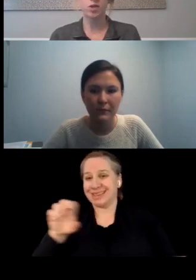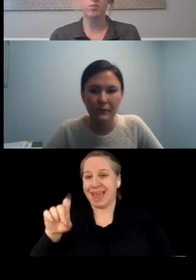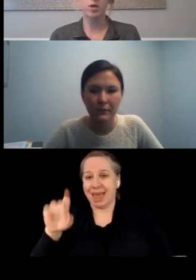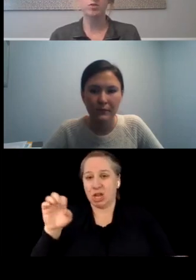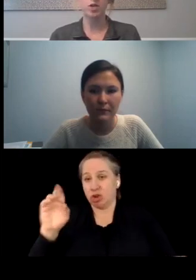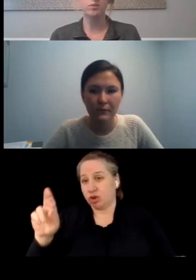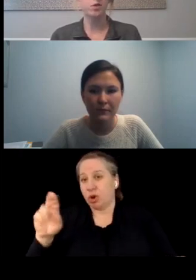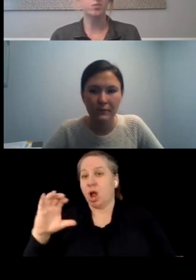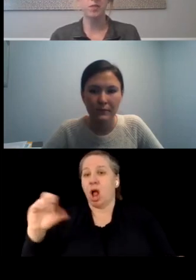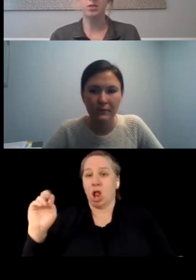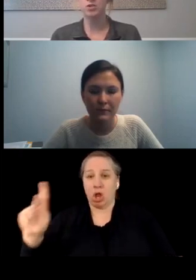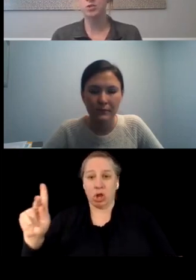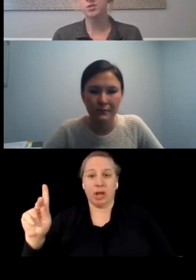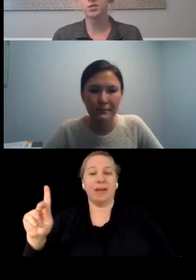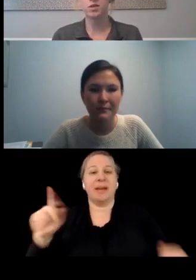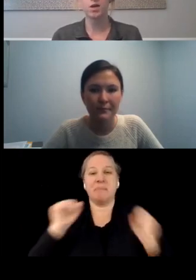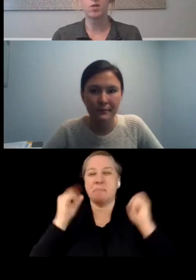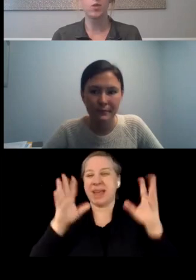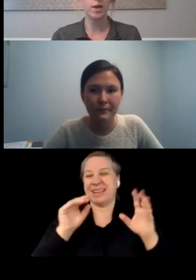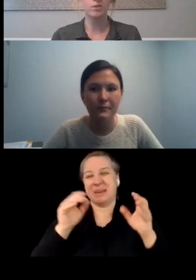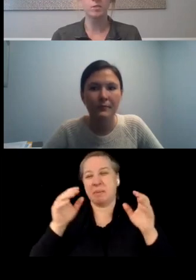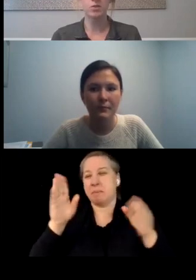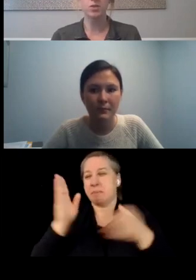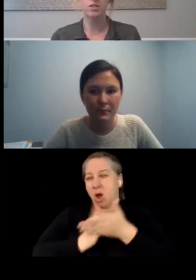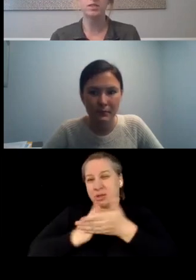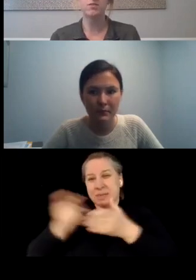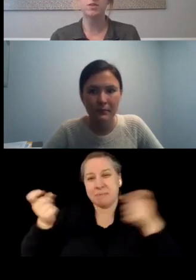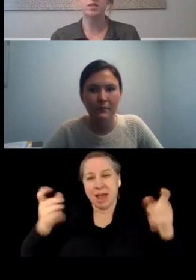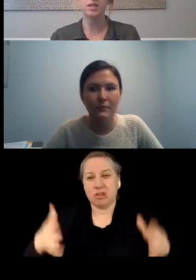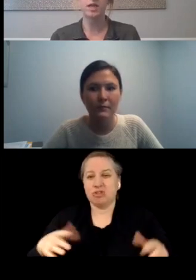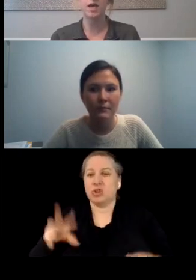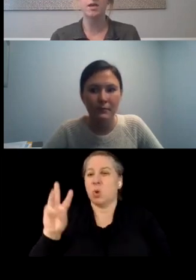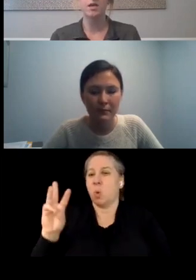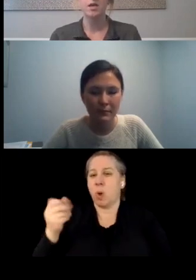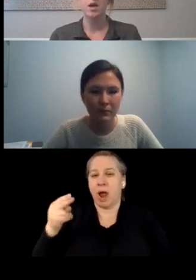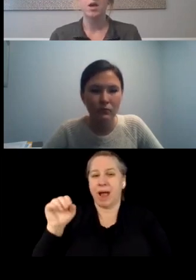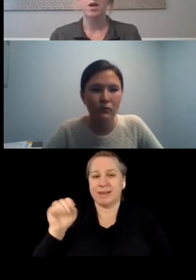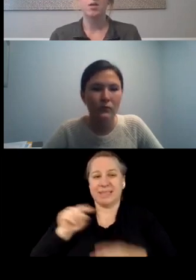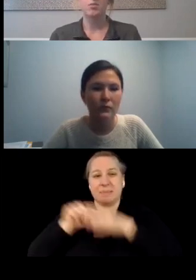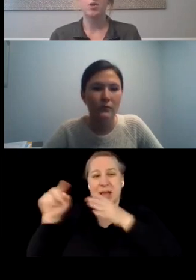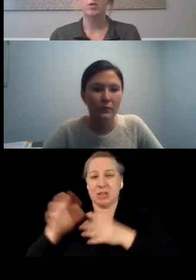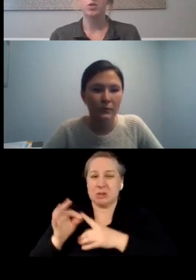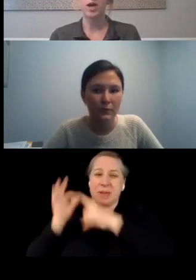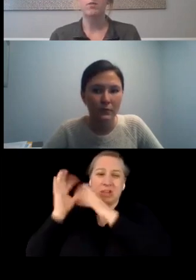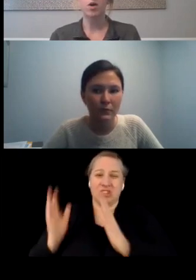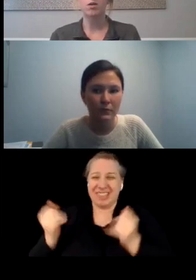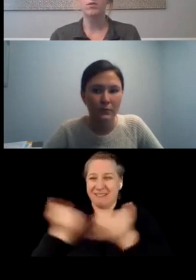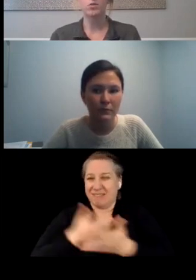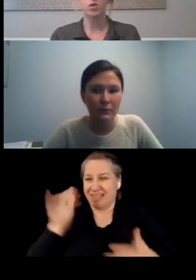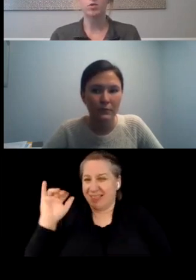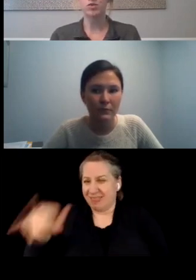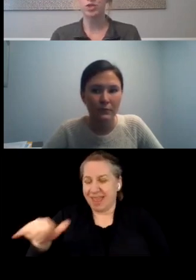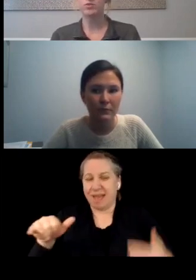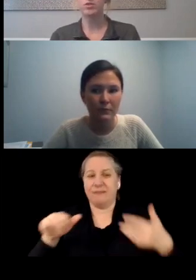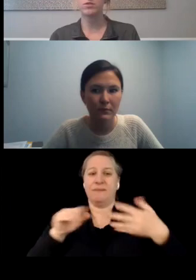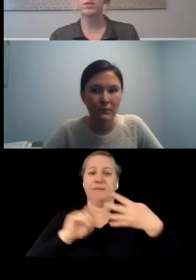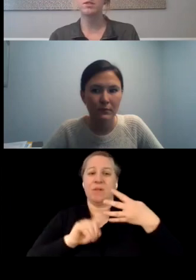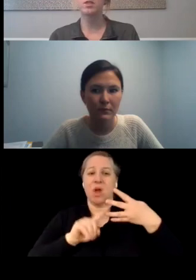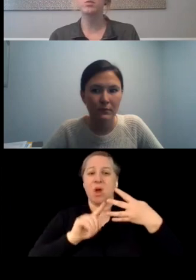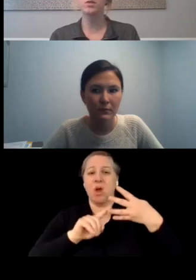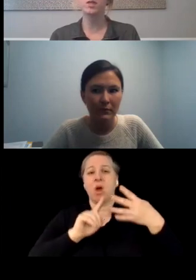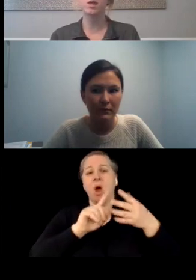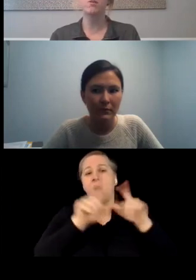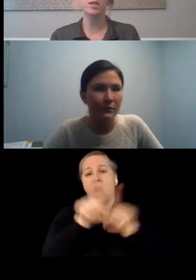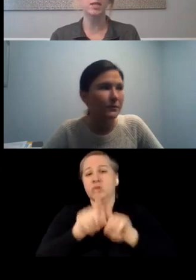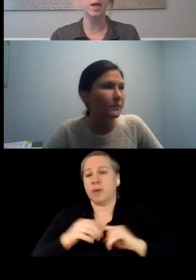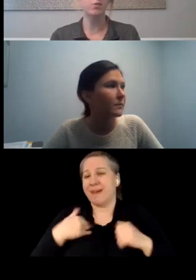many more parts jobs, parts managers, warehouse specialists, everything like that. We also have all of the normal shared services